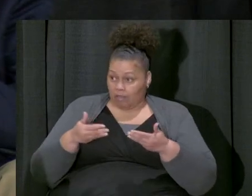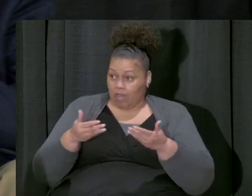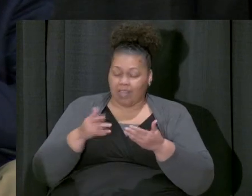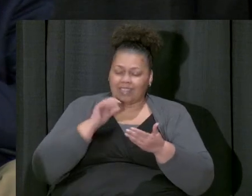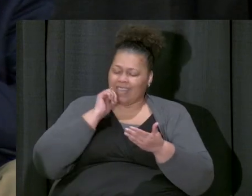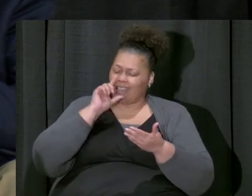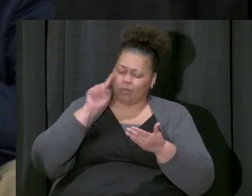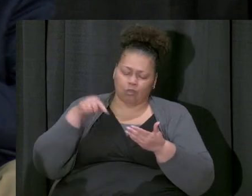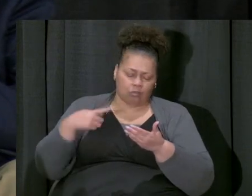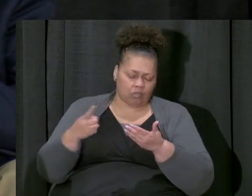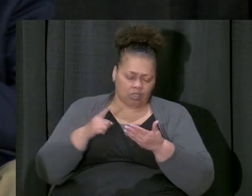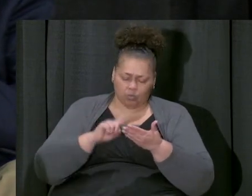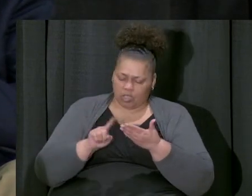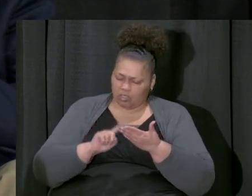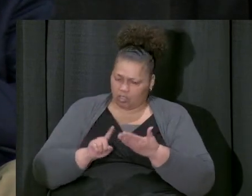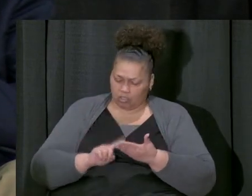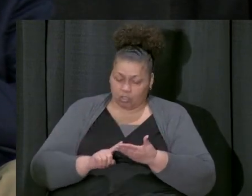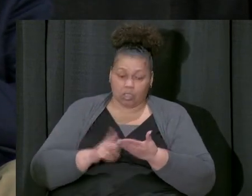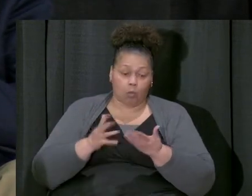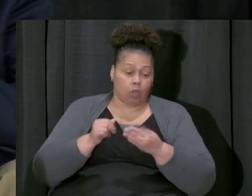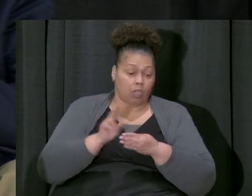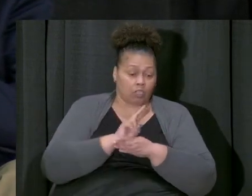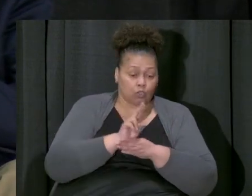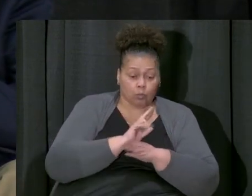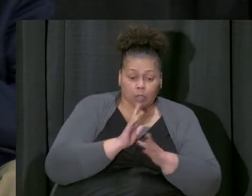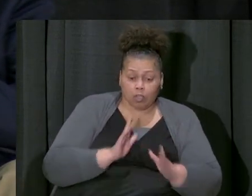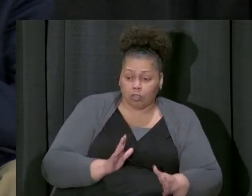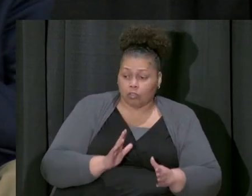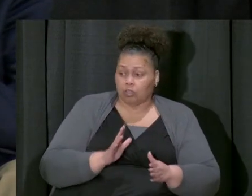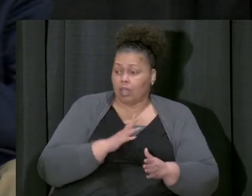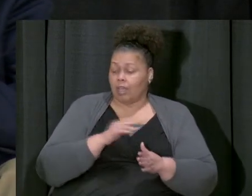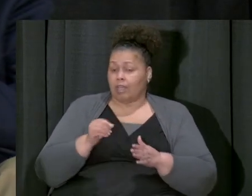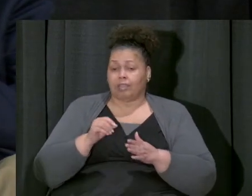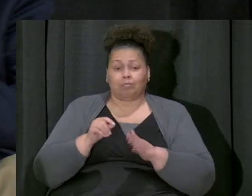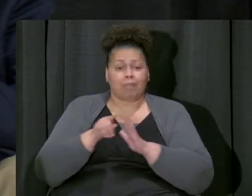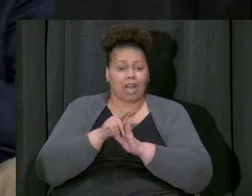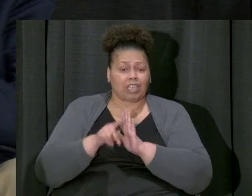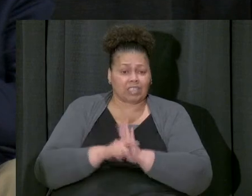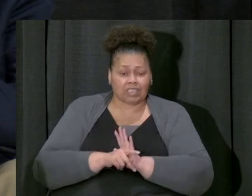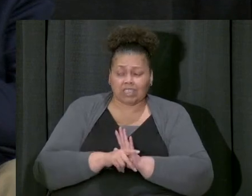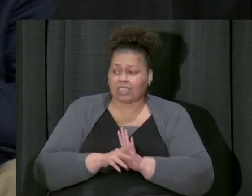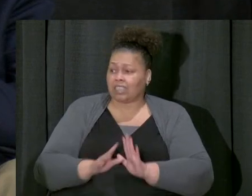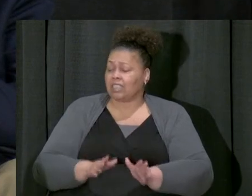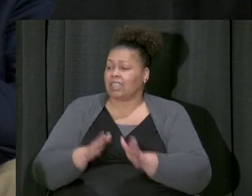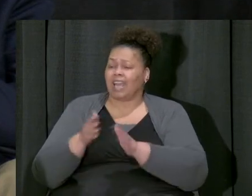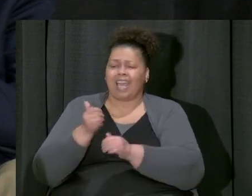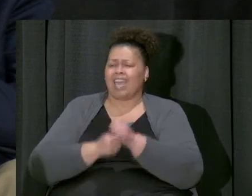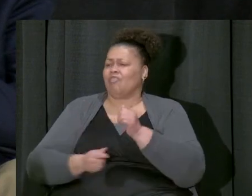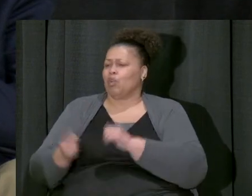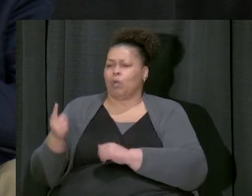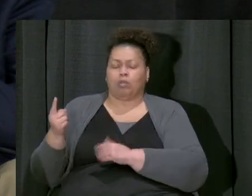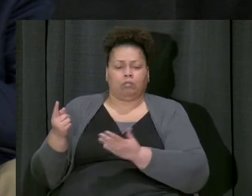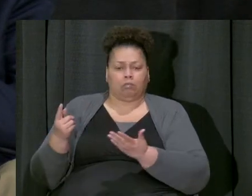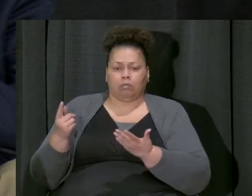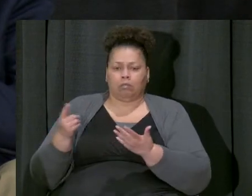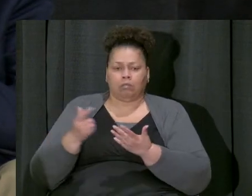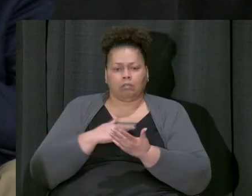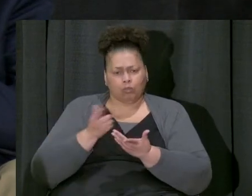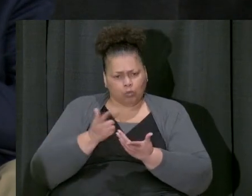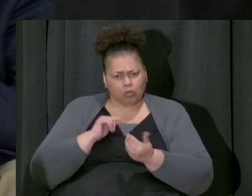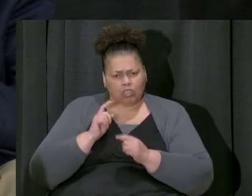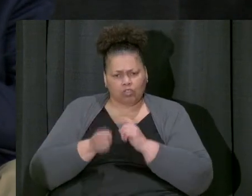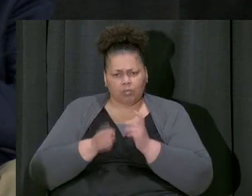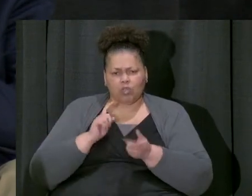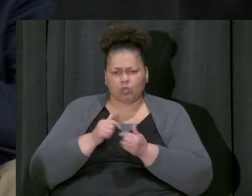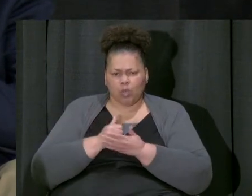researchers, I want the consumers, policy, everybody to follow, contribute, and help